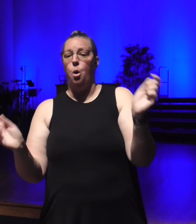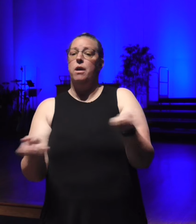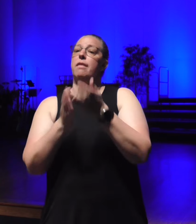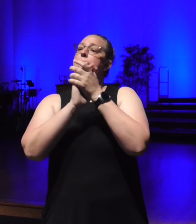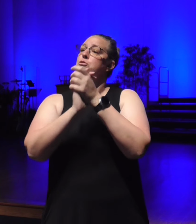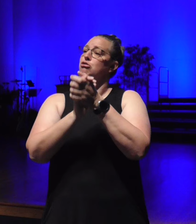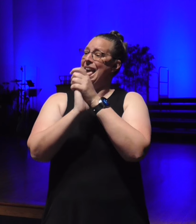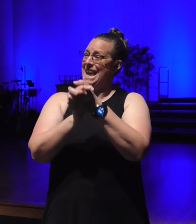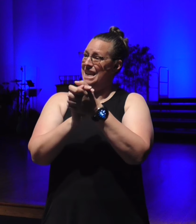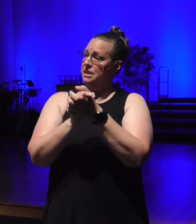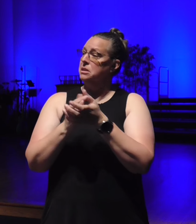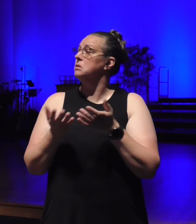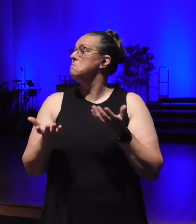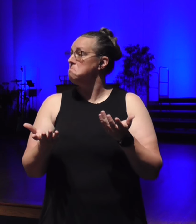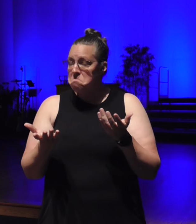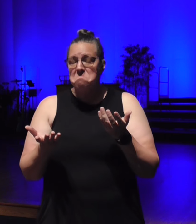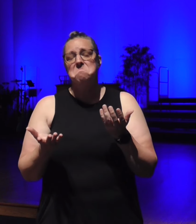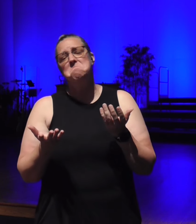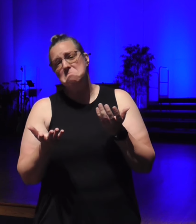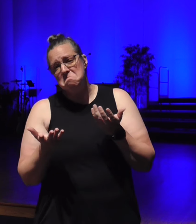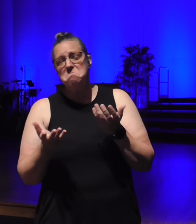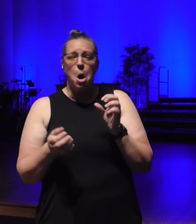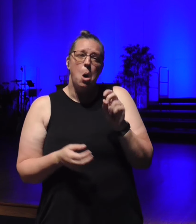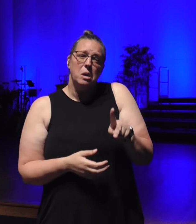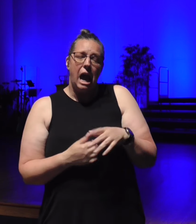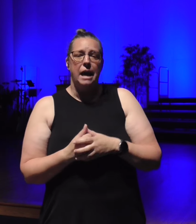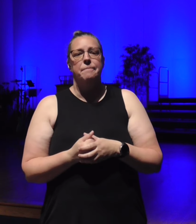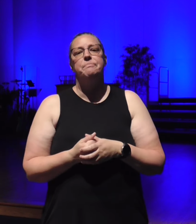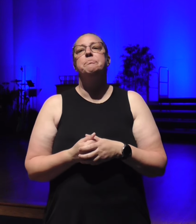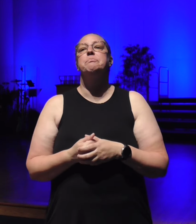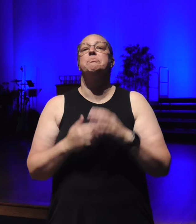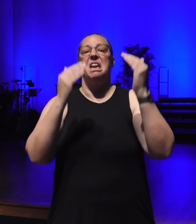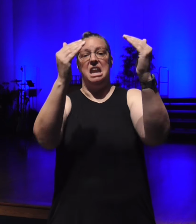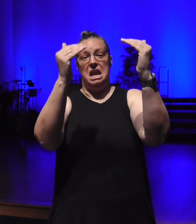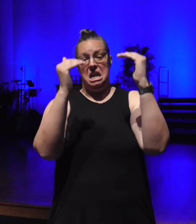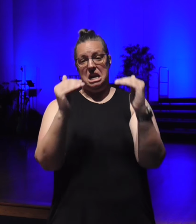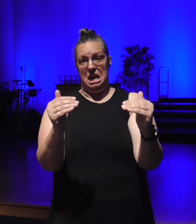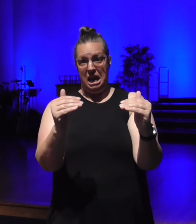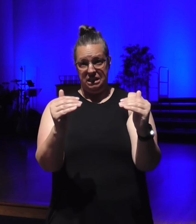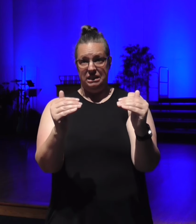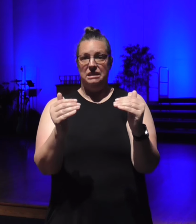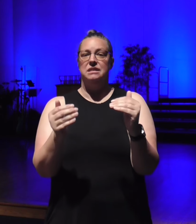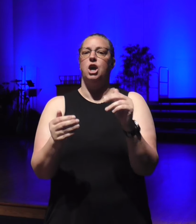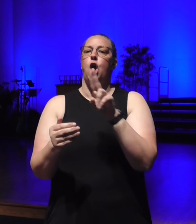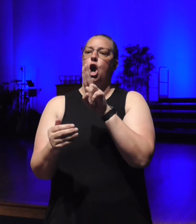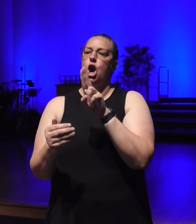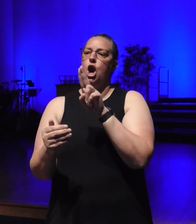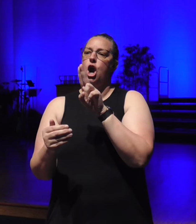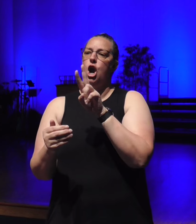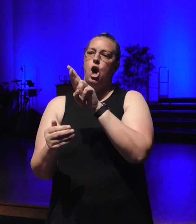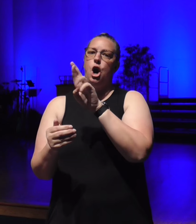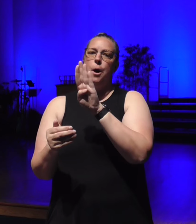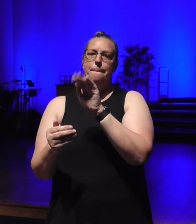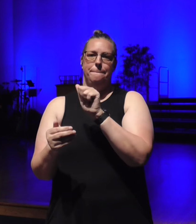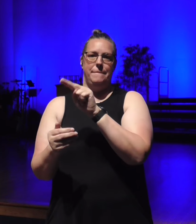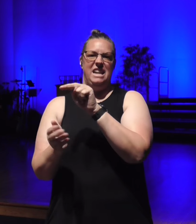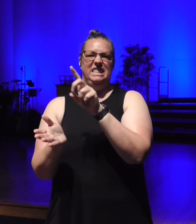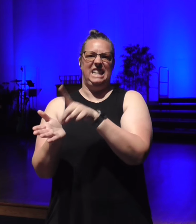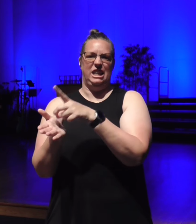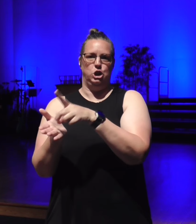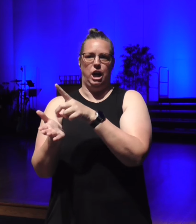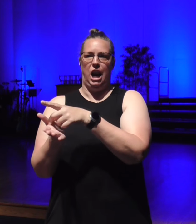thought, that's lovely. And then she read on. It was better than what the Urban Dictionary gave her, which was a